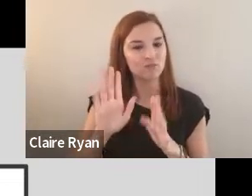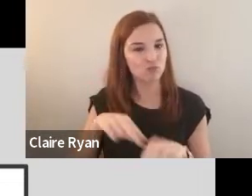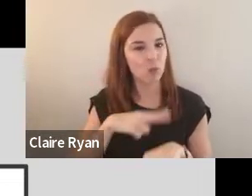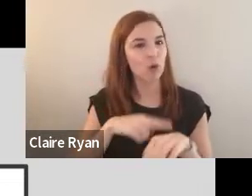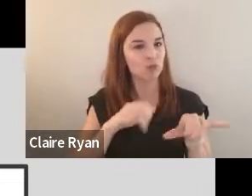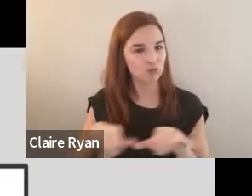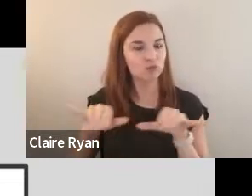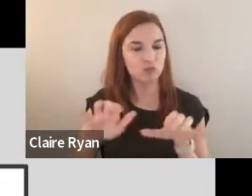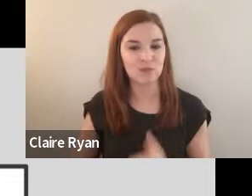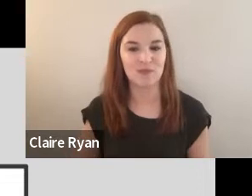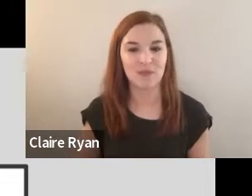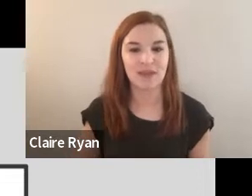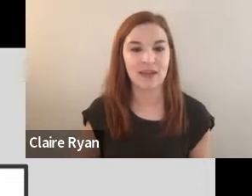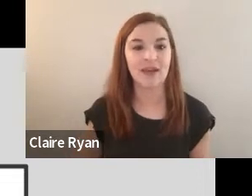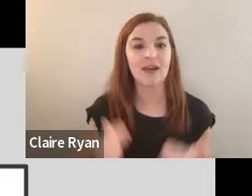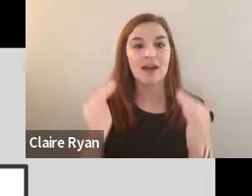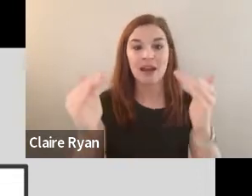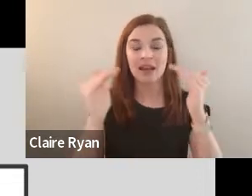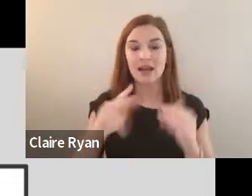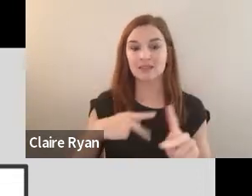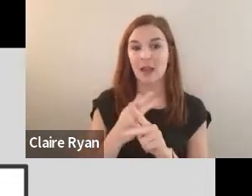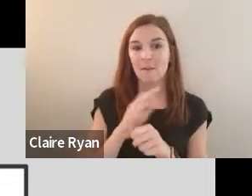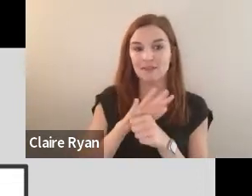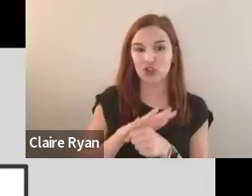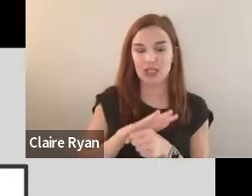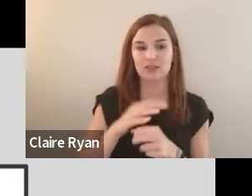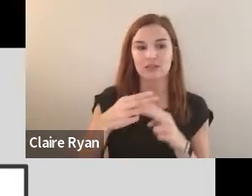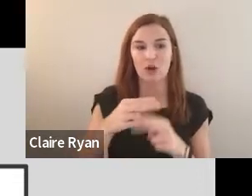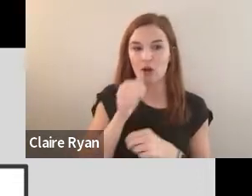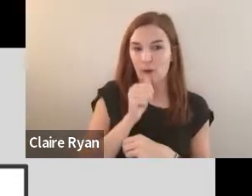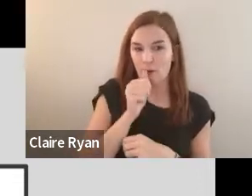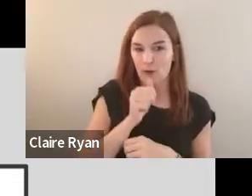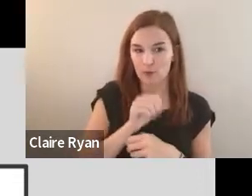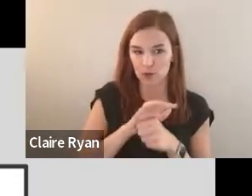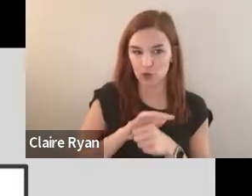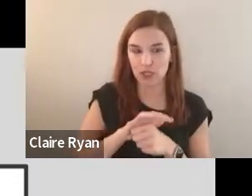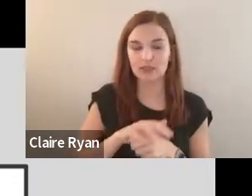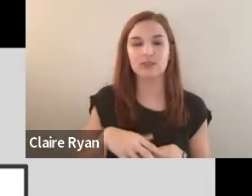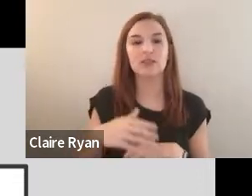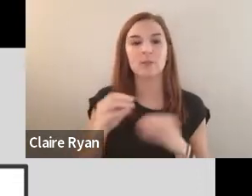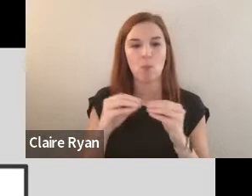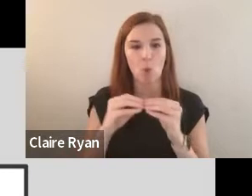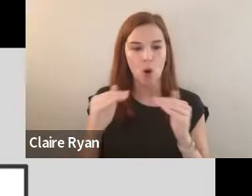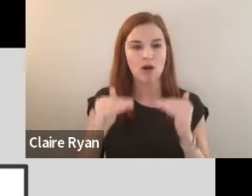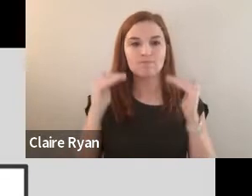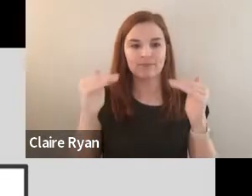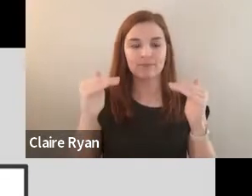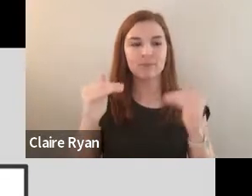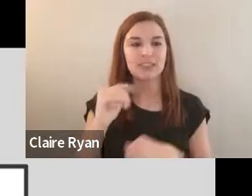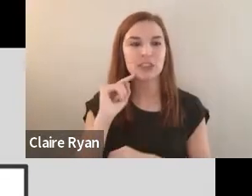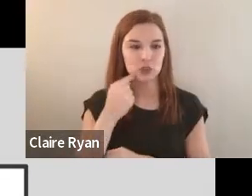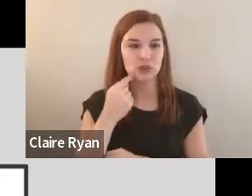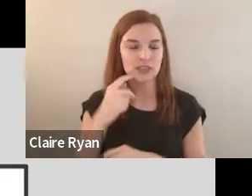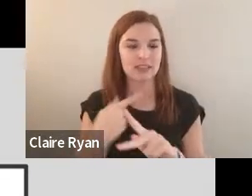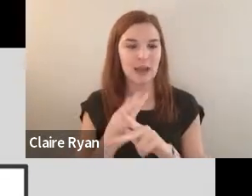stress response. It happens for a brief period of time and it's a normal situation. The next level of toxic stress or